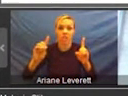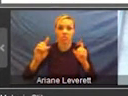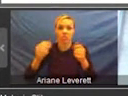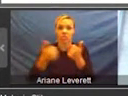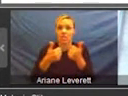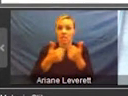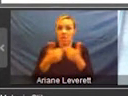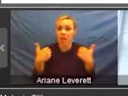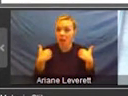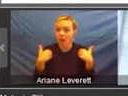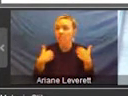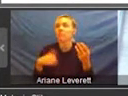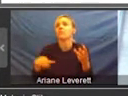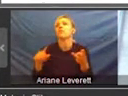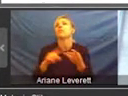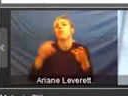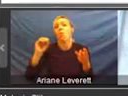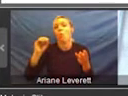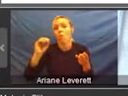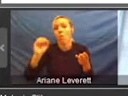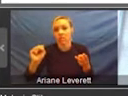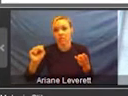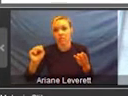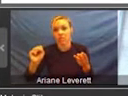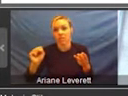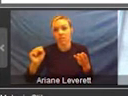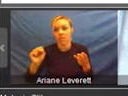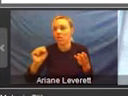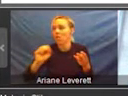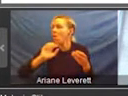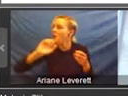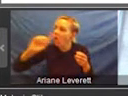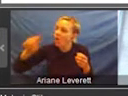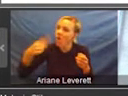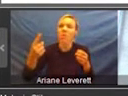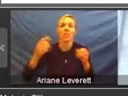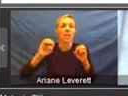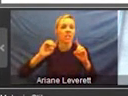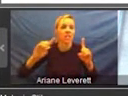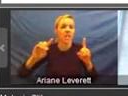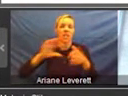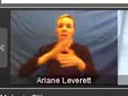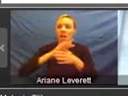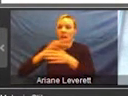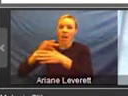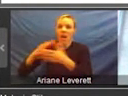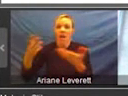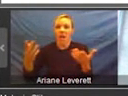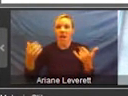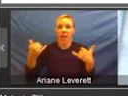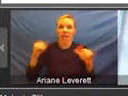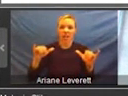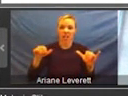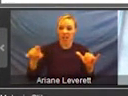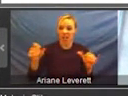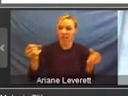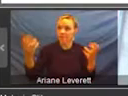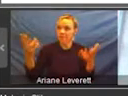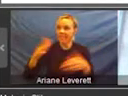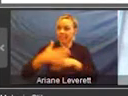operating system was educational content, and still it was in many countries